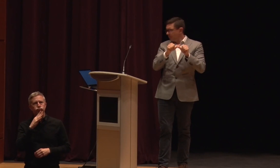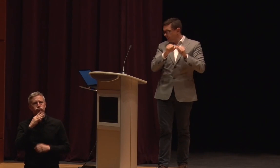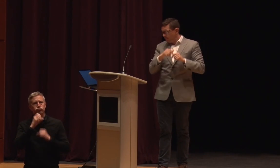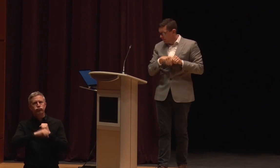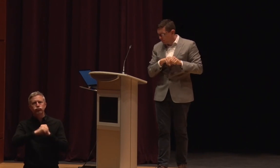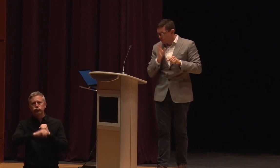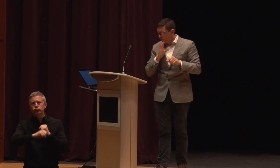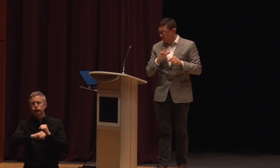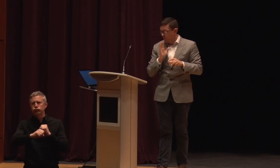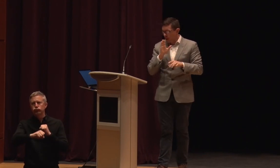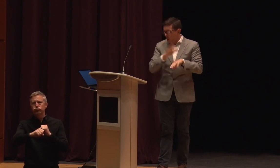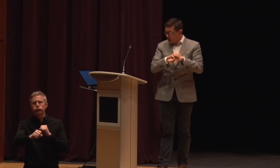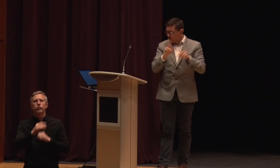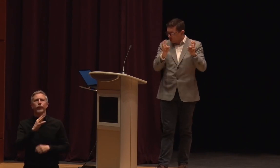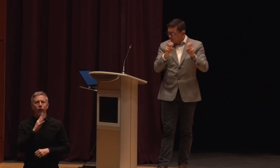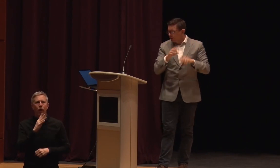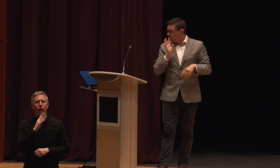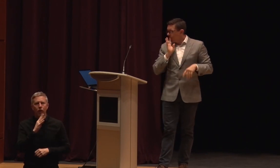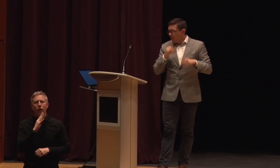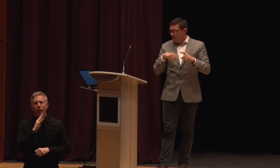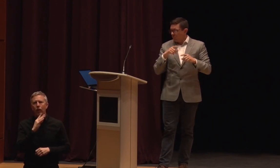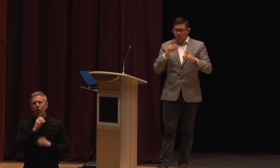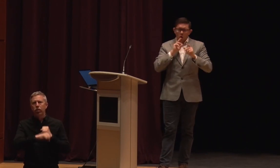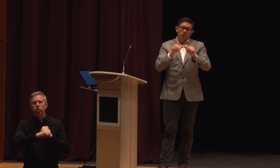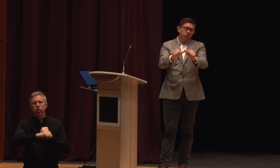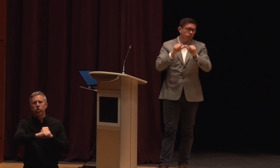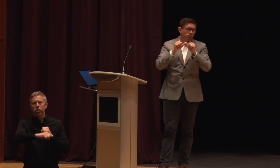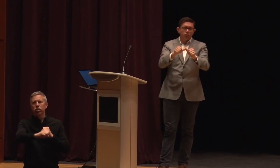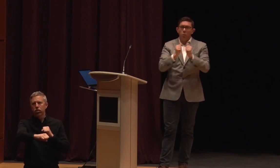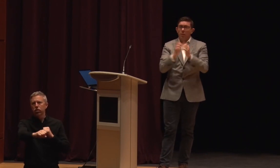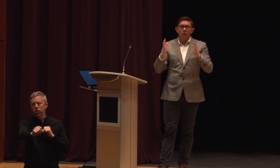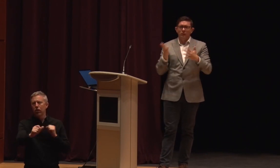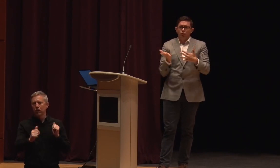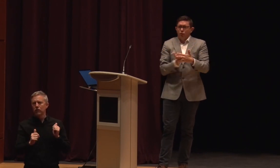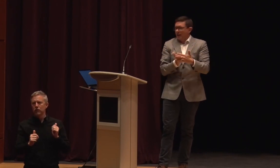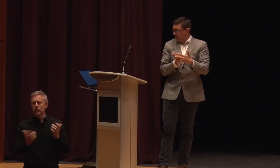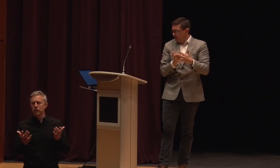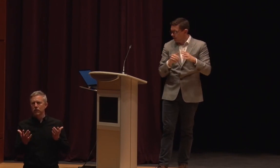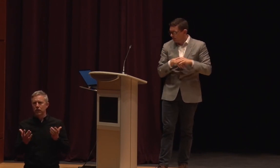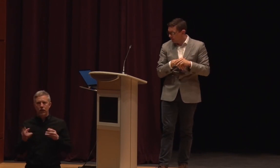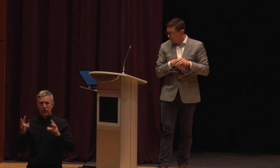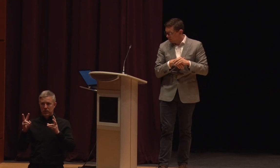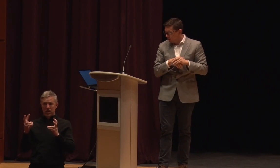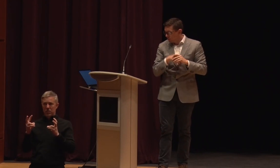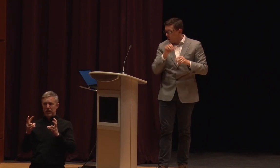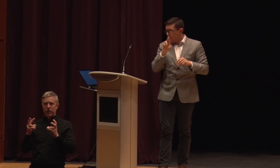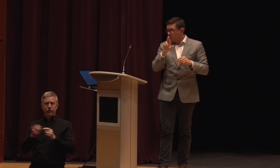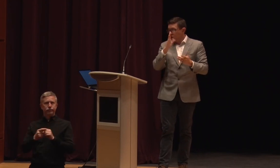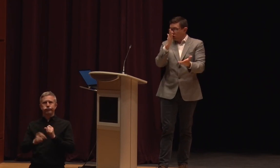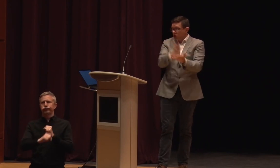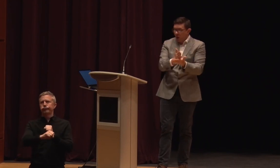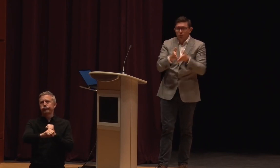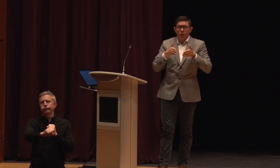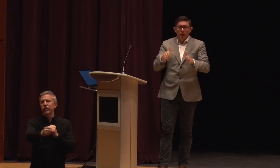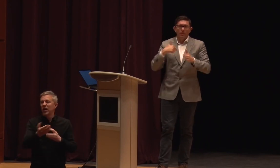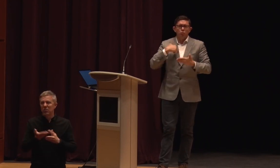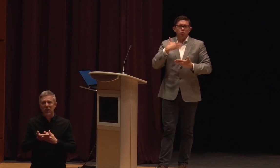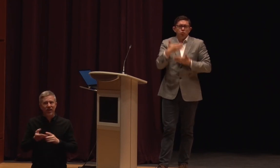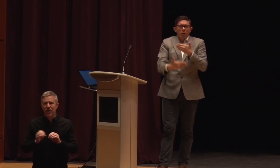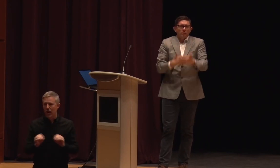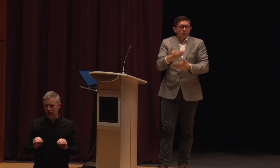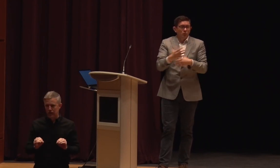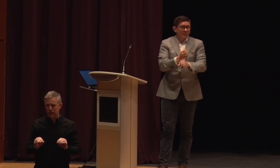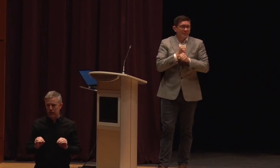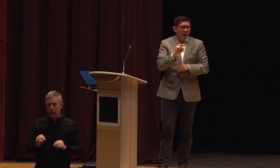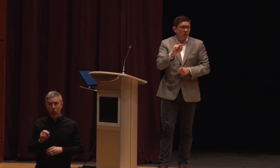just keep talking, just keep going. You know, they would just get carried on a topic and there'd be no break. Or